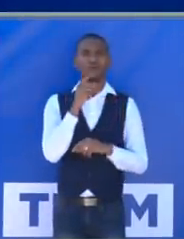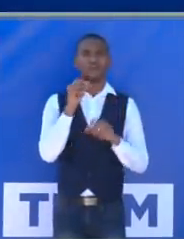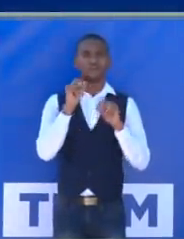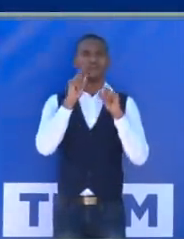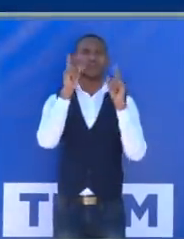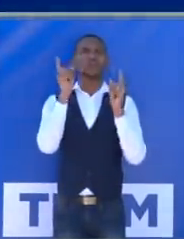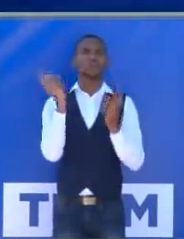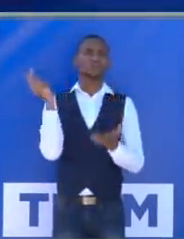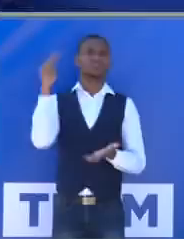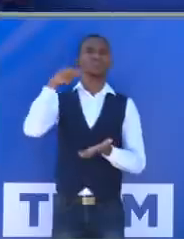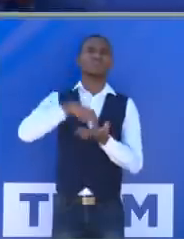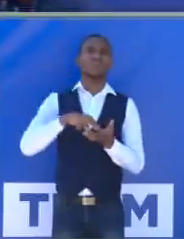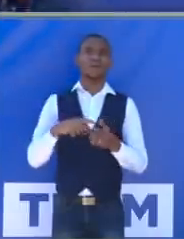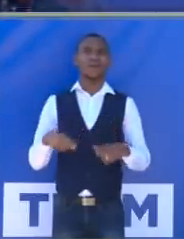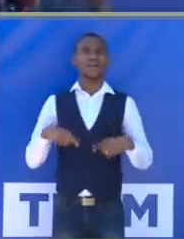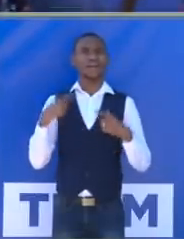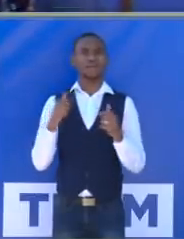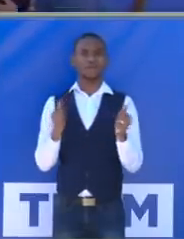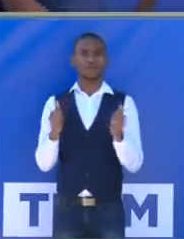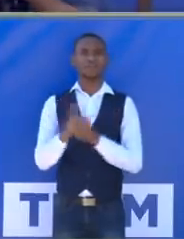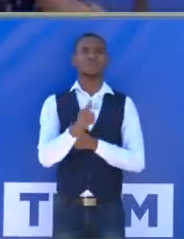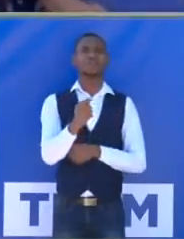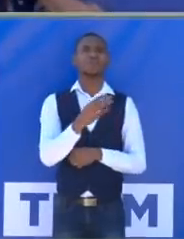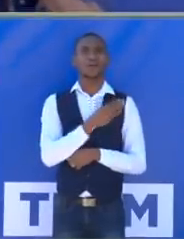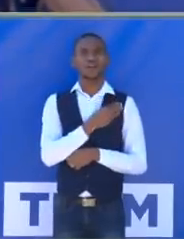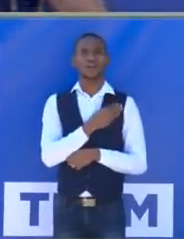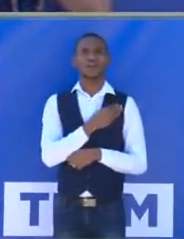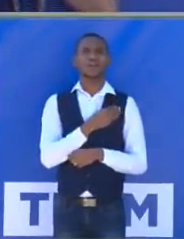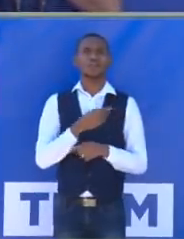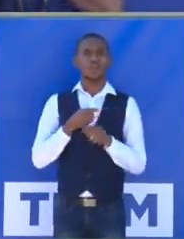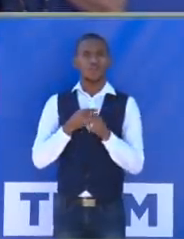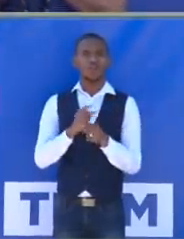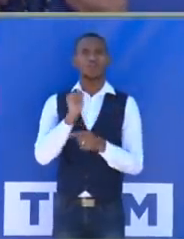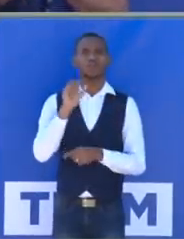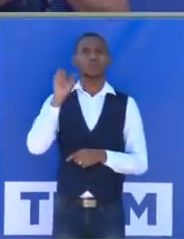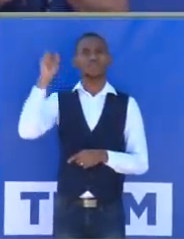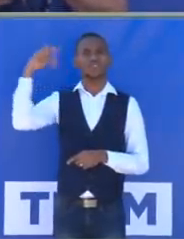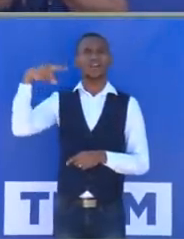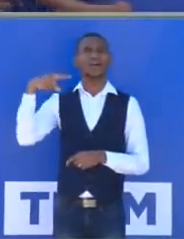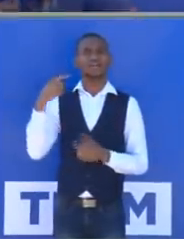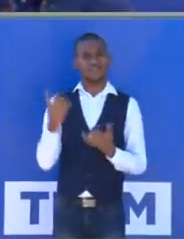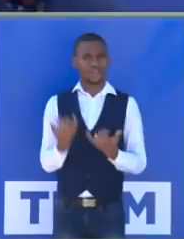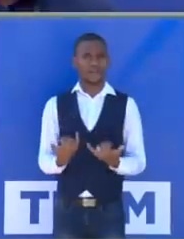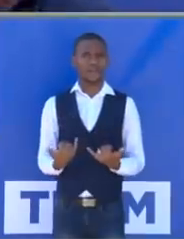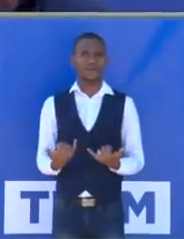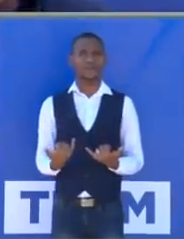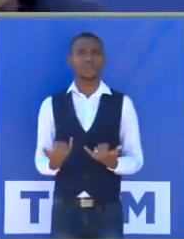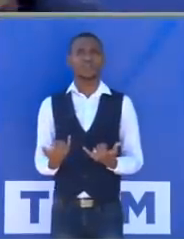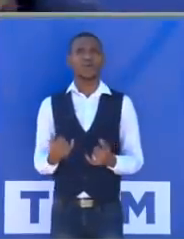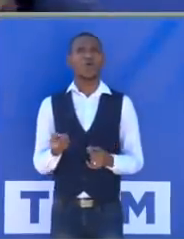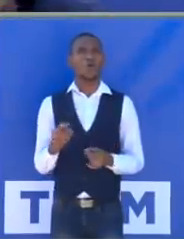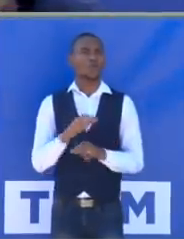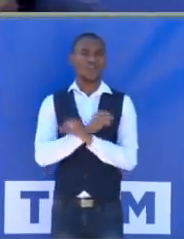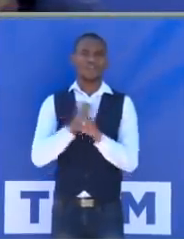Vuga, life has been passing you by. Follow your star. It's now or